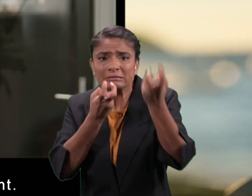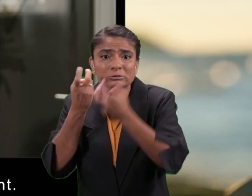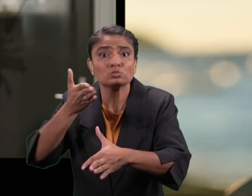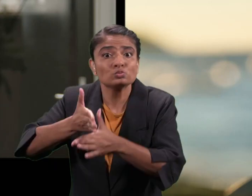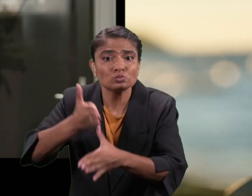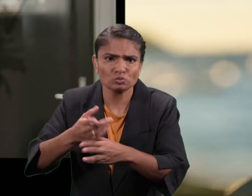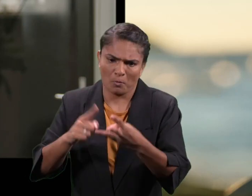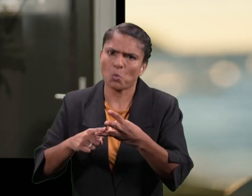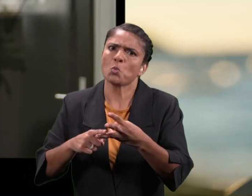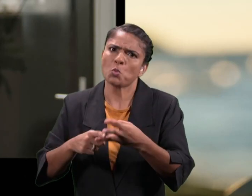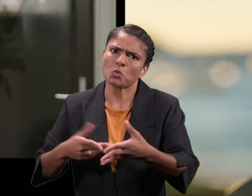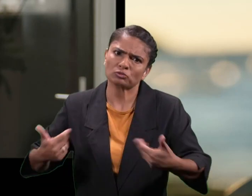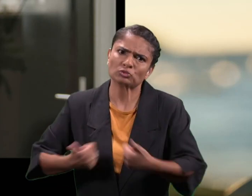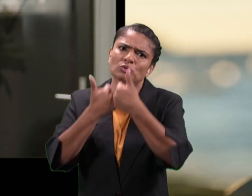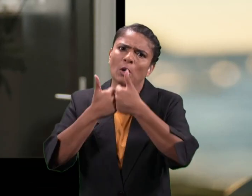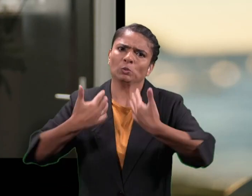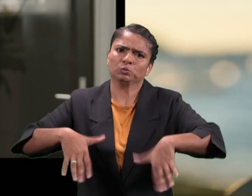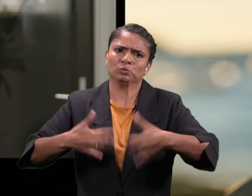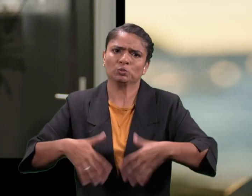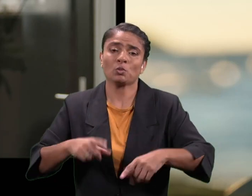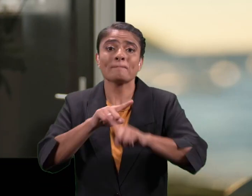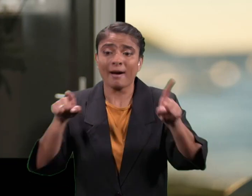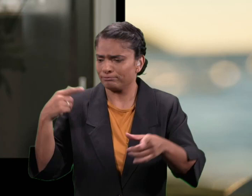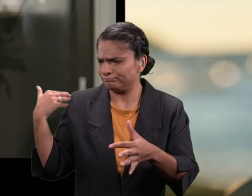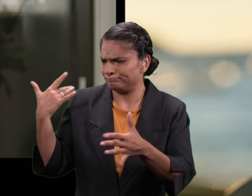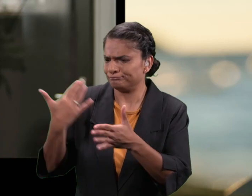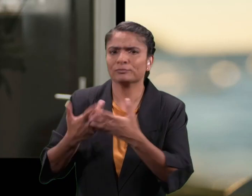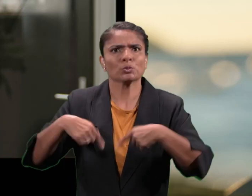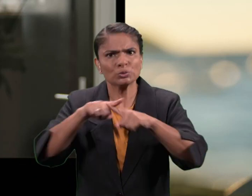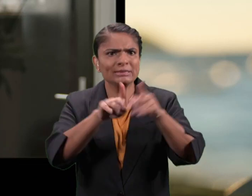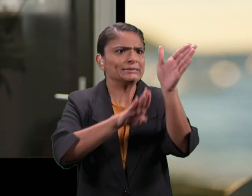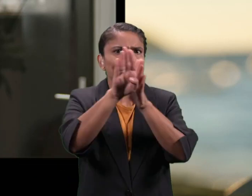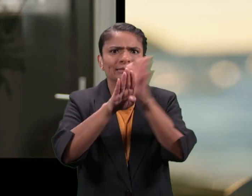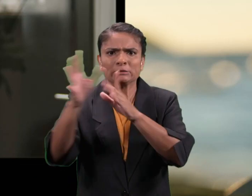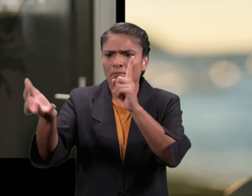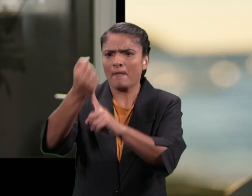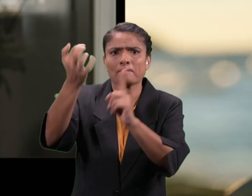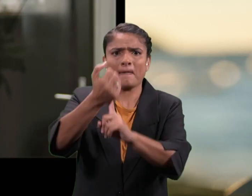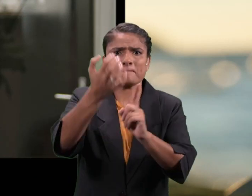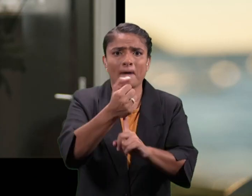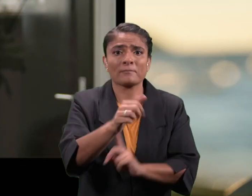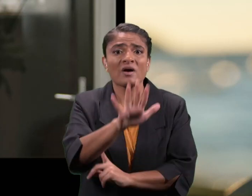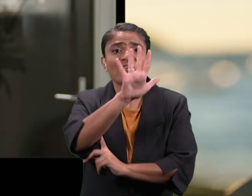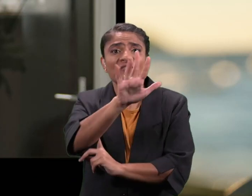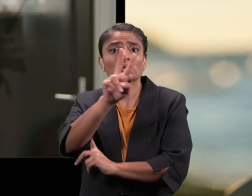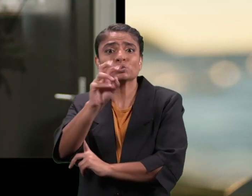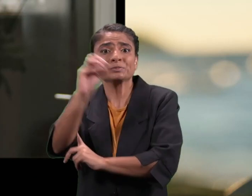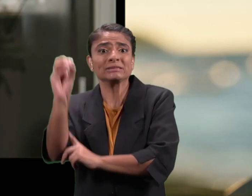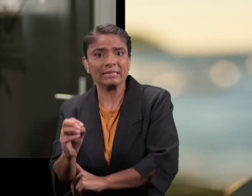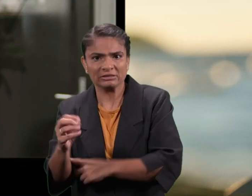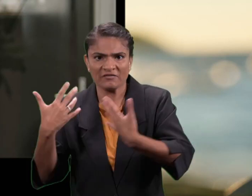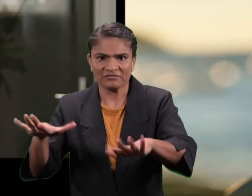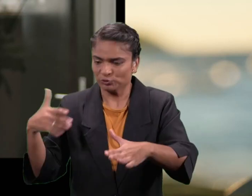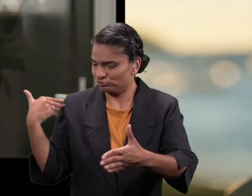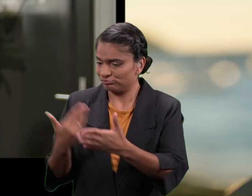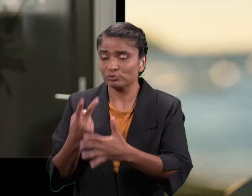employment. And although it's a big challenge for them, we have quite a big success rate, almost 52% that we've